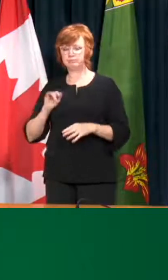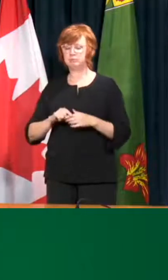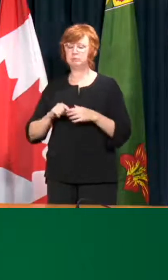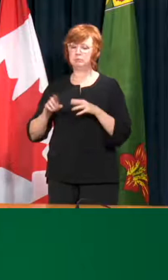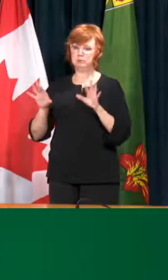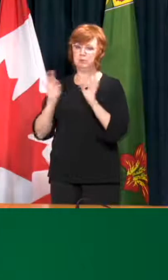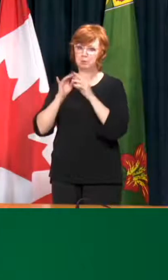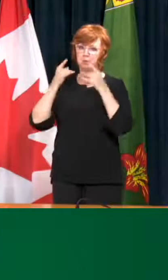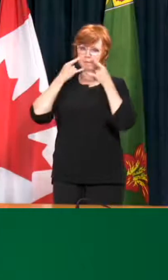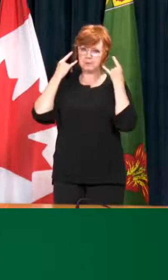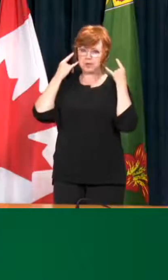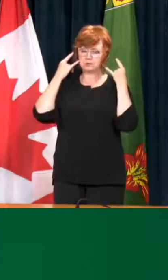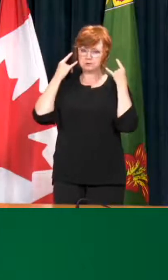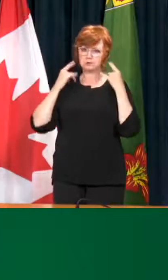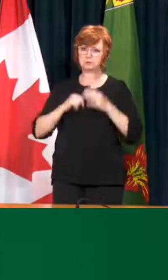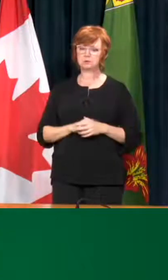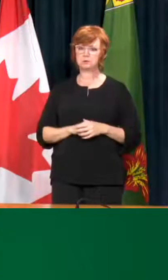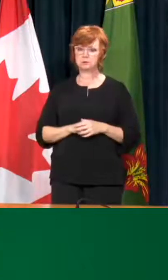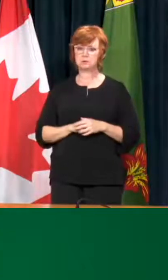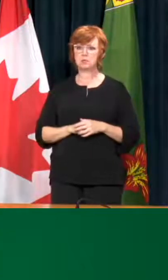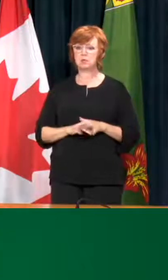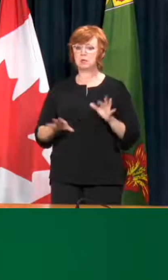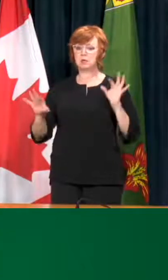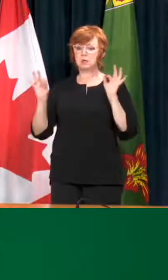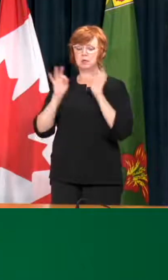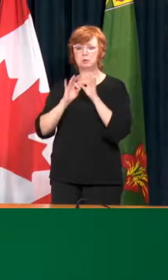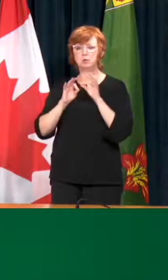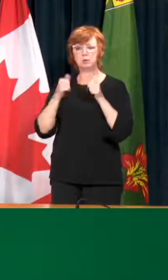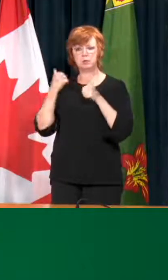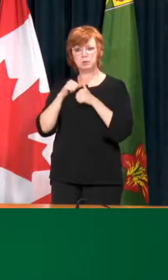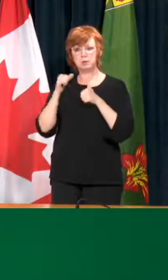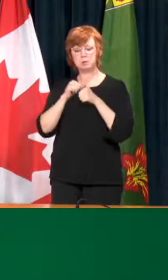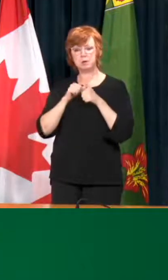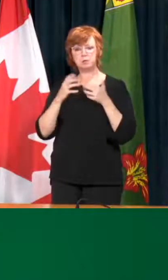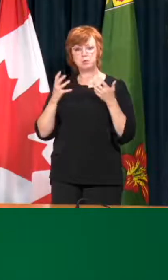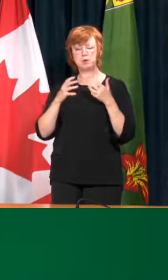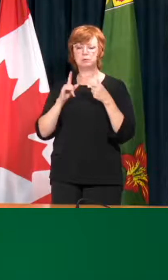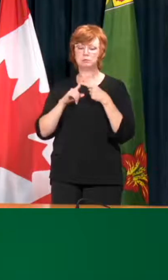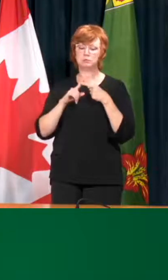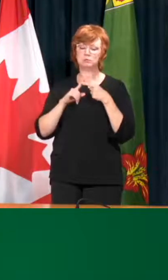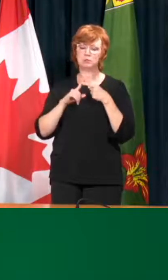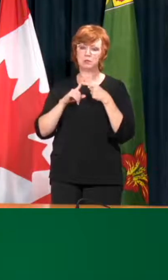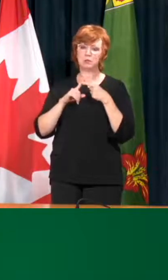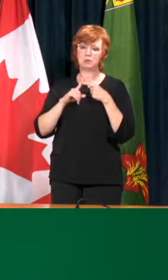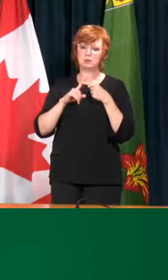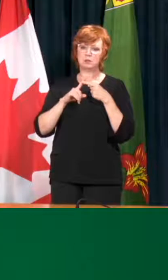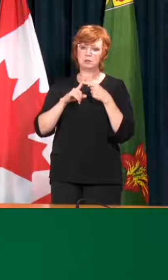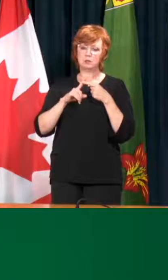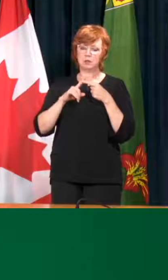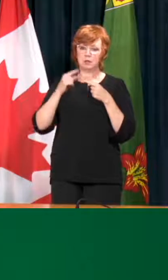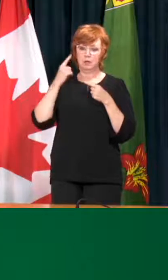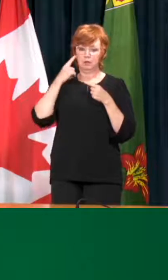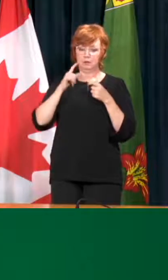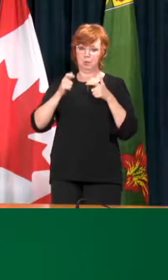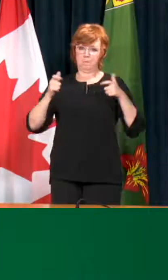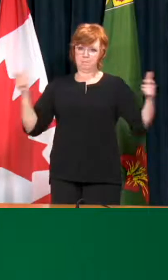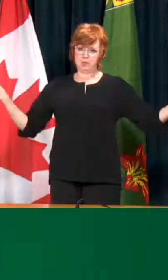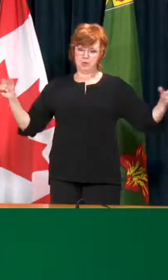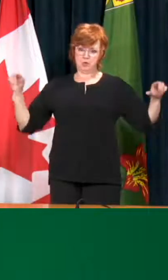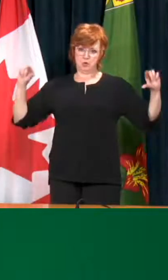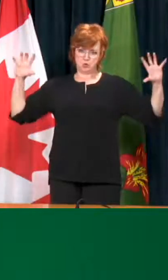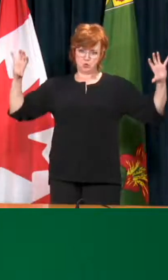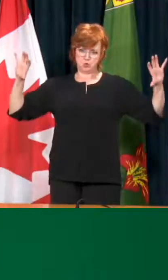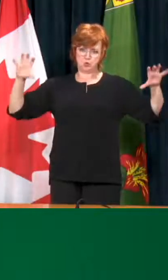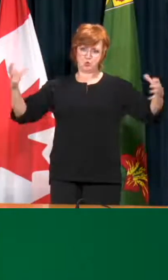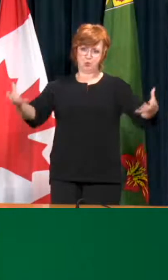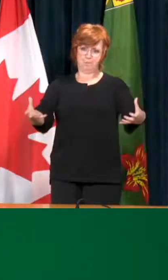issues when gathering sizes become larger. Certainly in some provinces, proximity tracing apps have been used, and we're trying